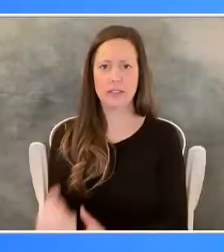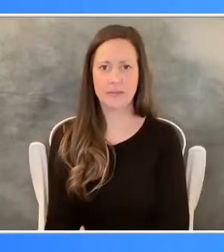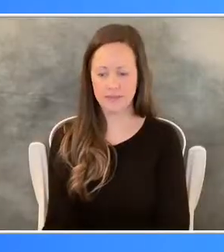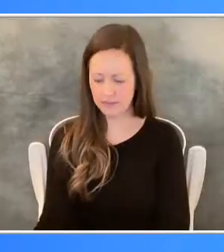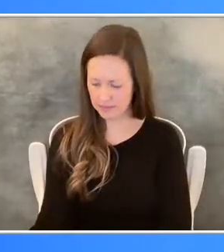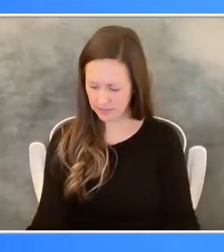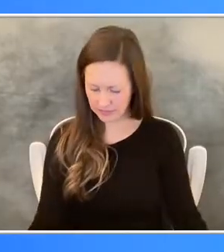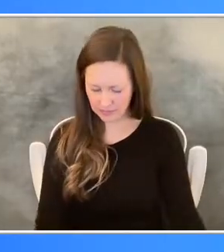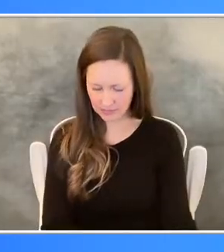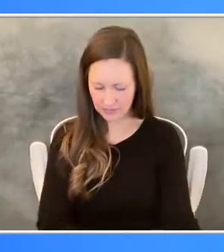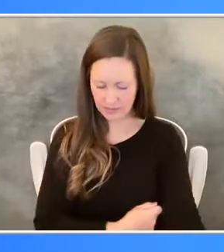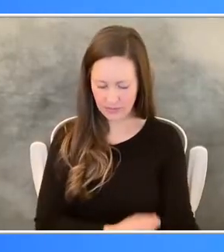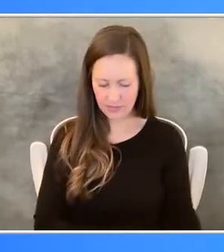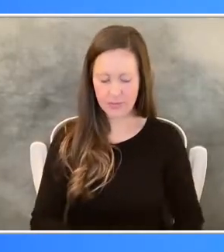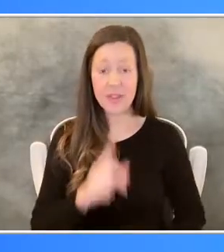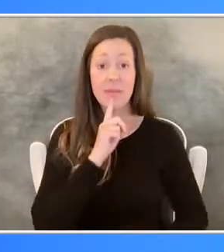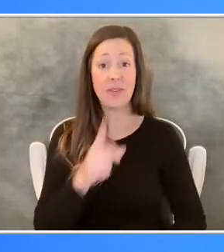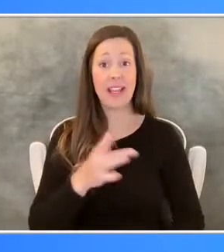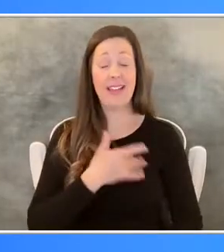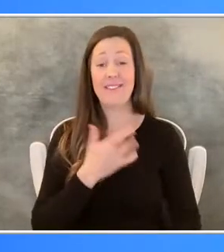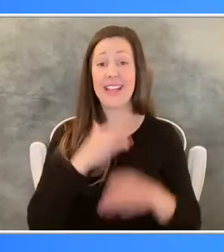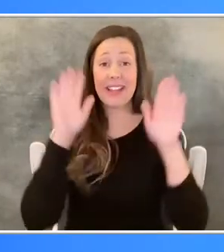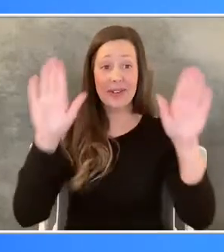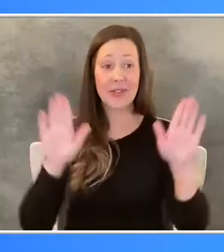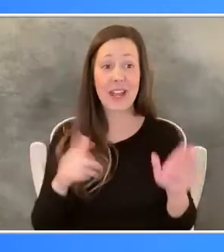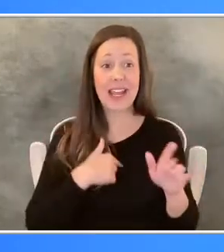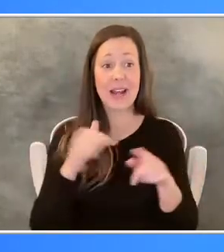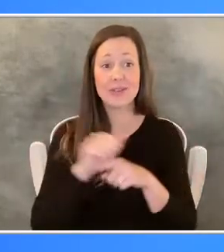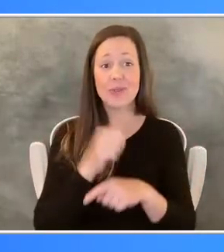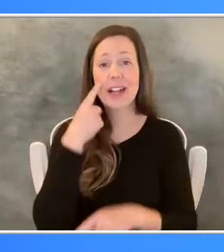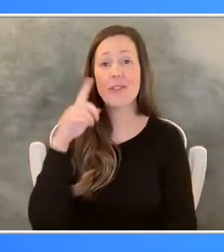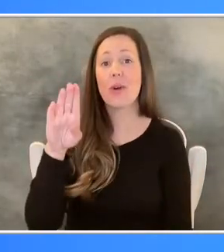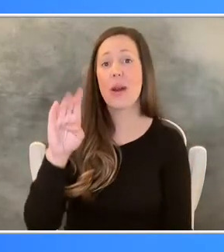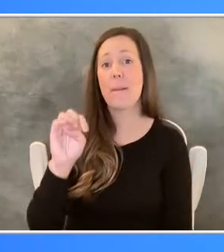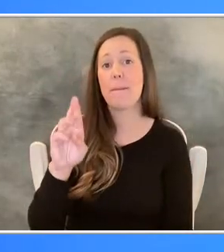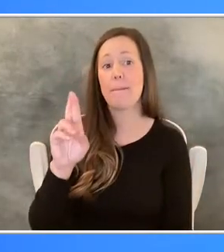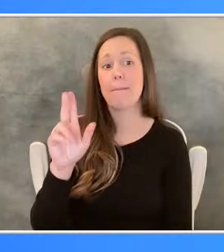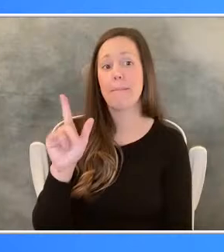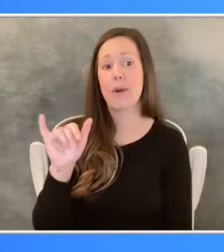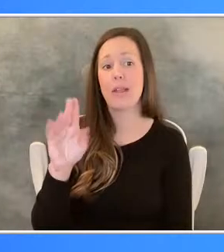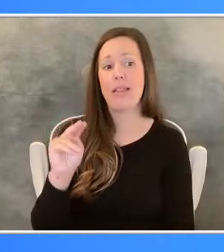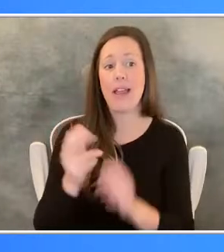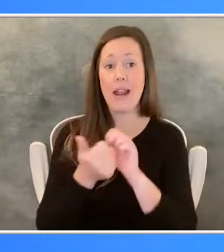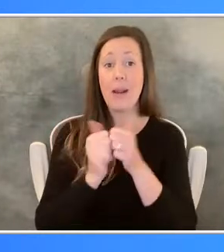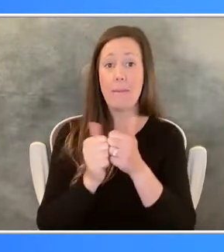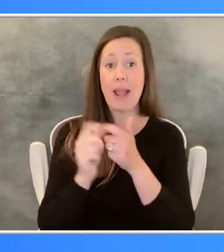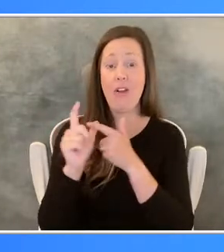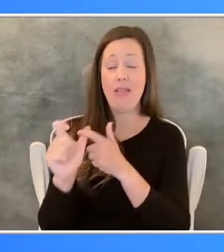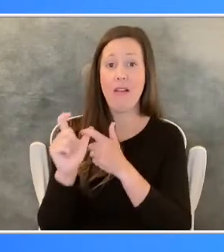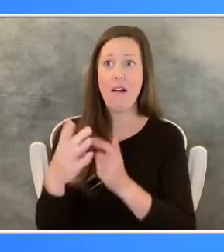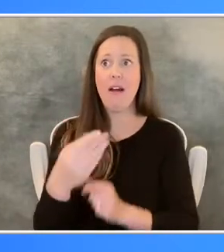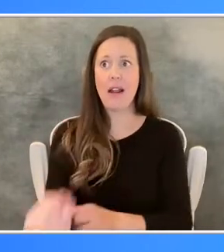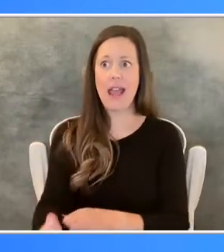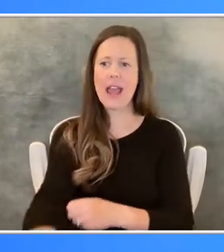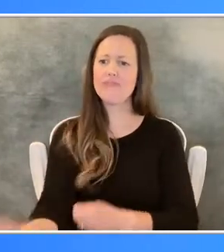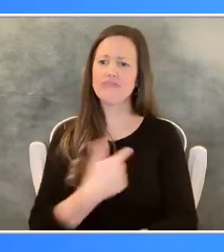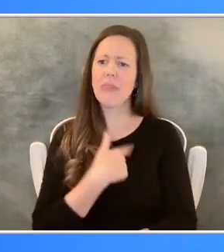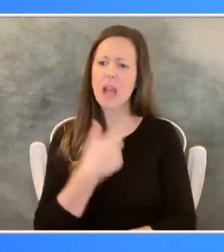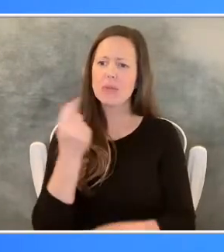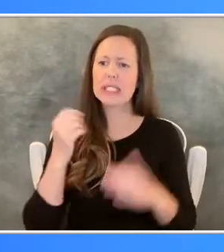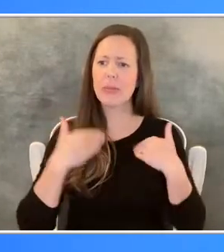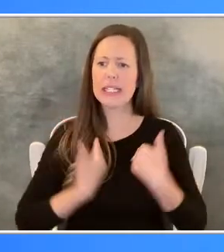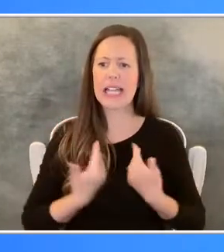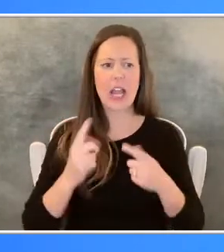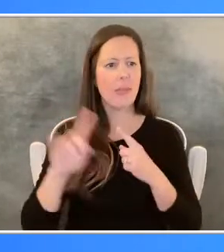great. I was training for the Berlin Marathon, and you know, I was a little tired, but that's typical. You